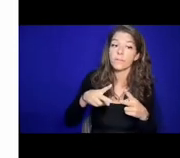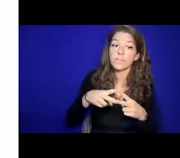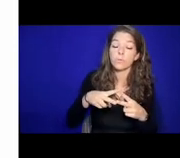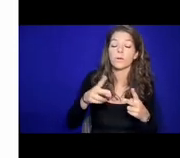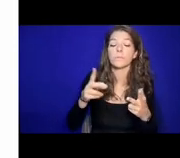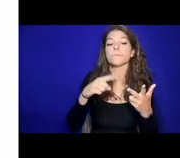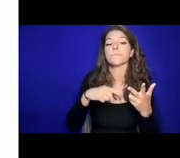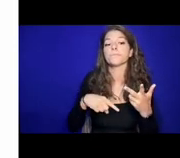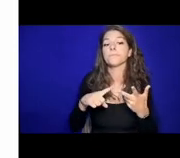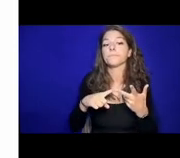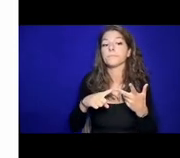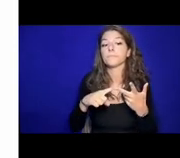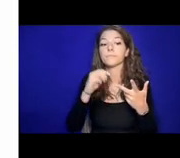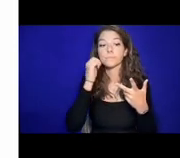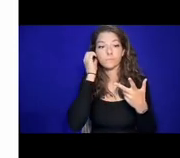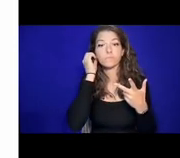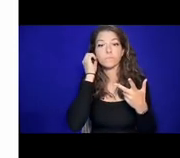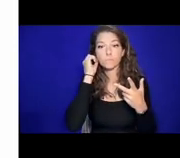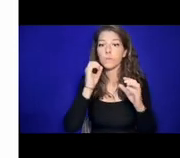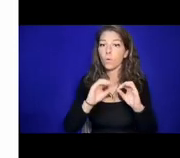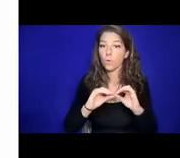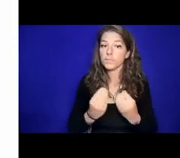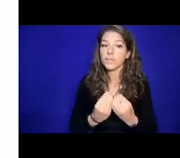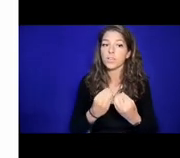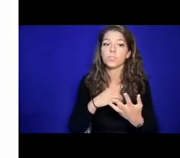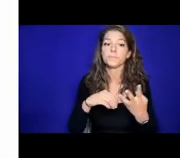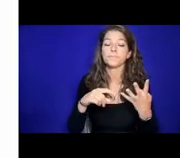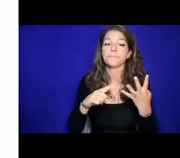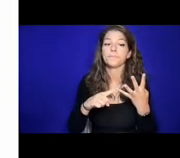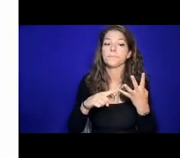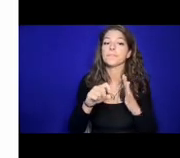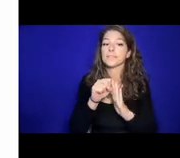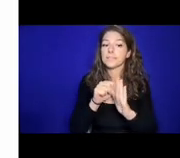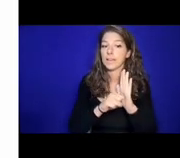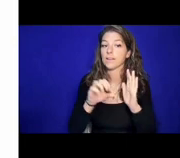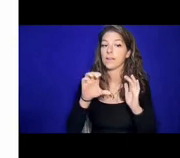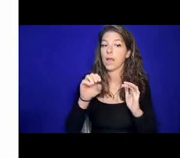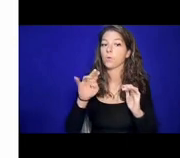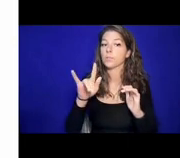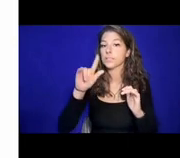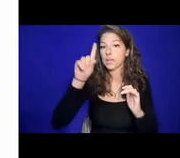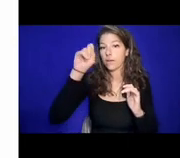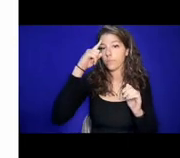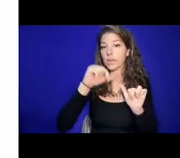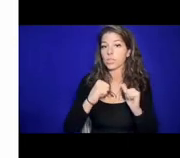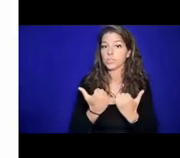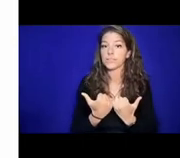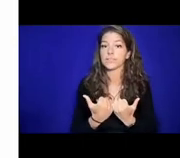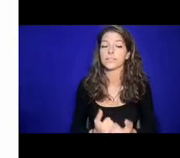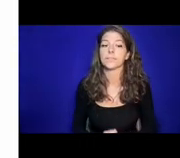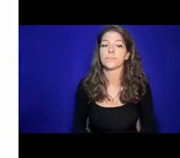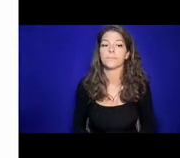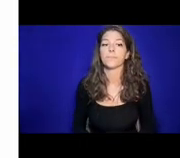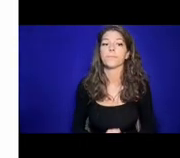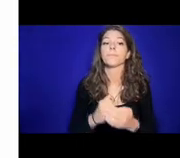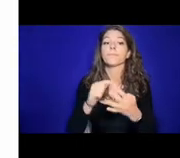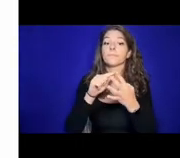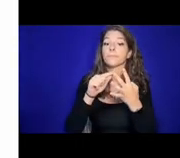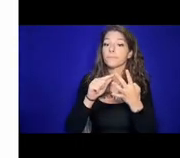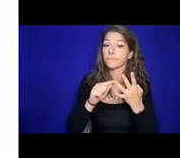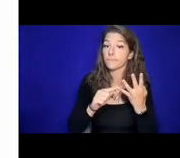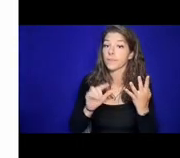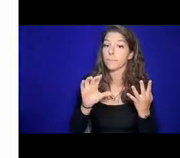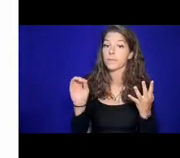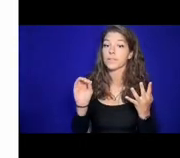nonprofit. Could be an organization, or it could be a state or county government agency. These